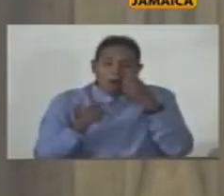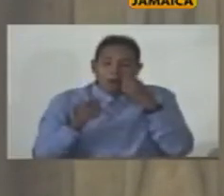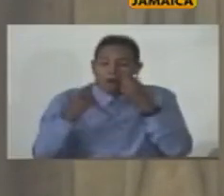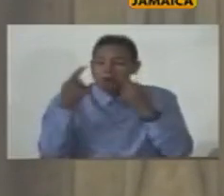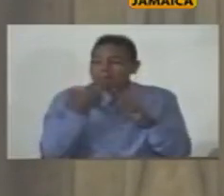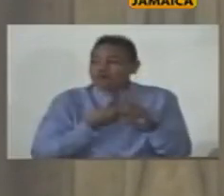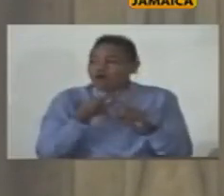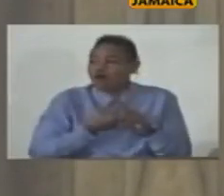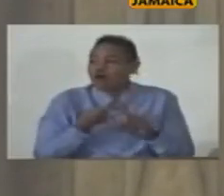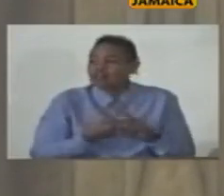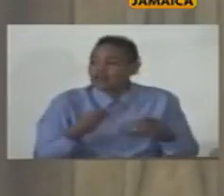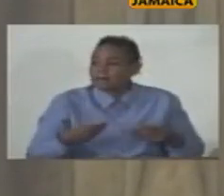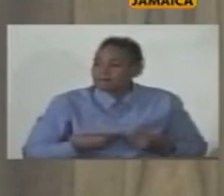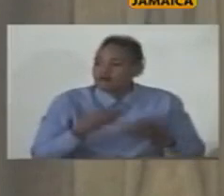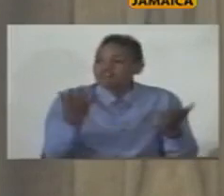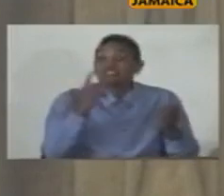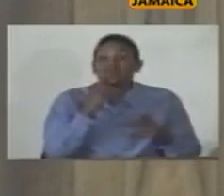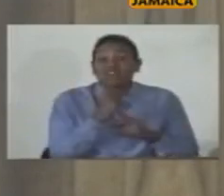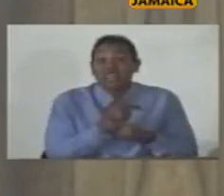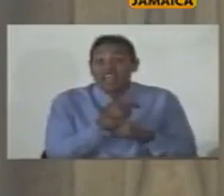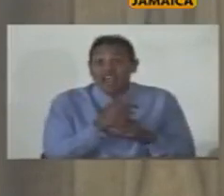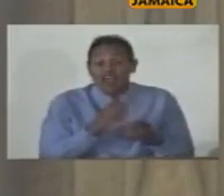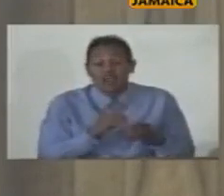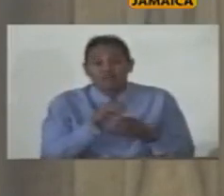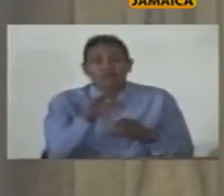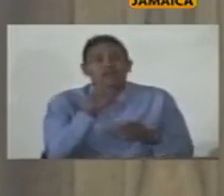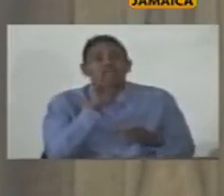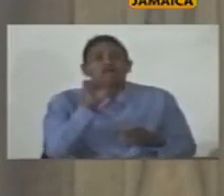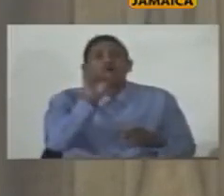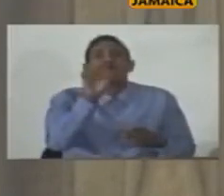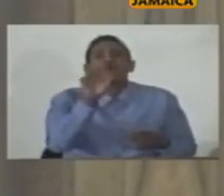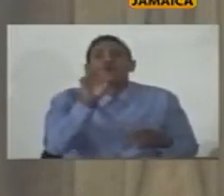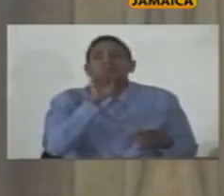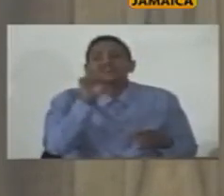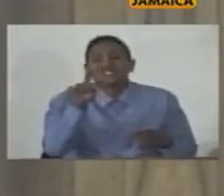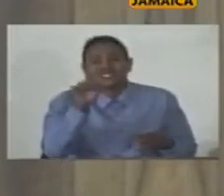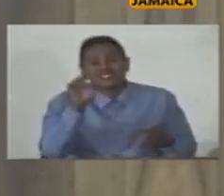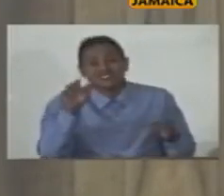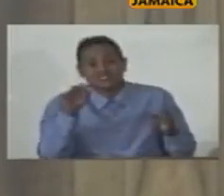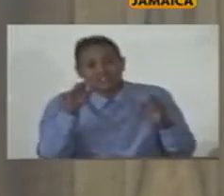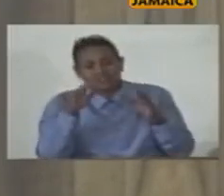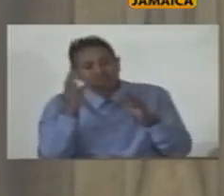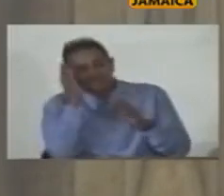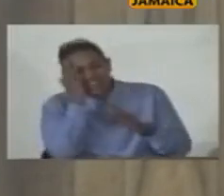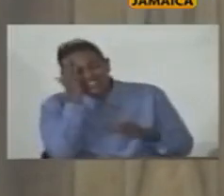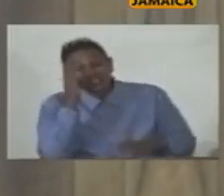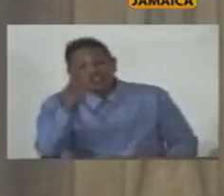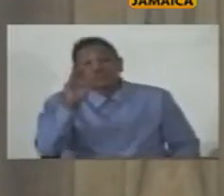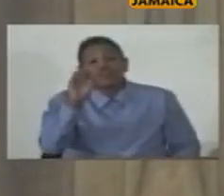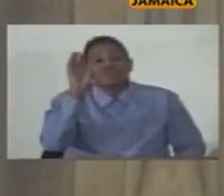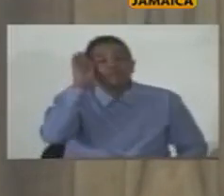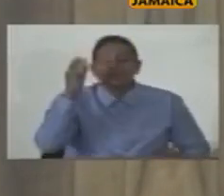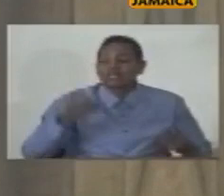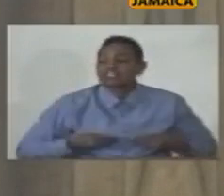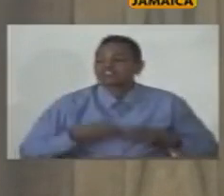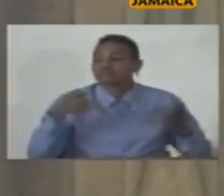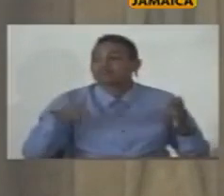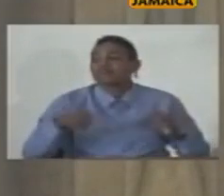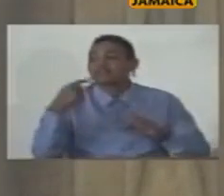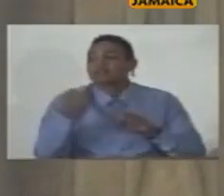Monthly provision of care packages for 100 Shateen residents. 350 will be distributed this